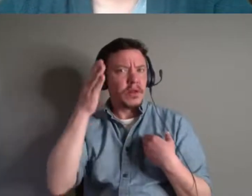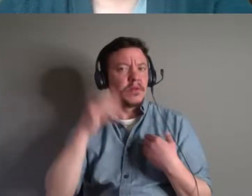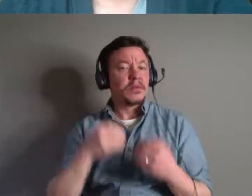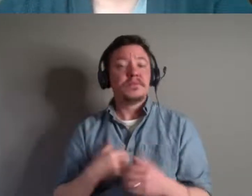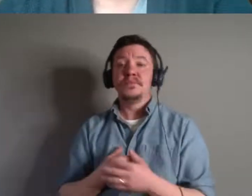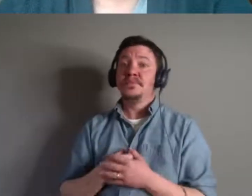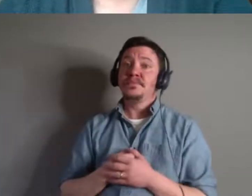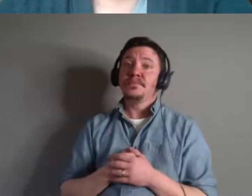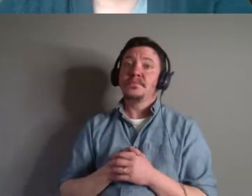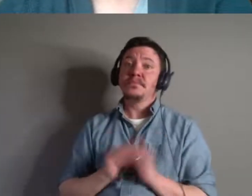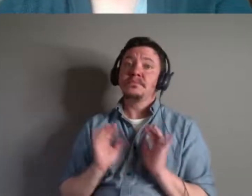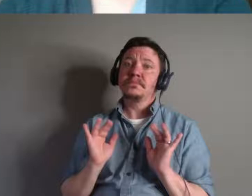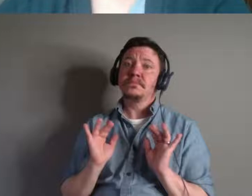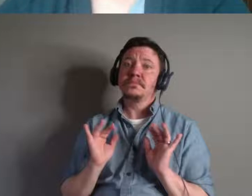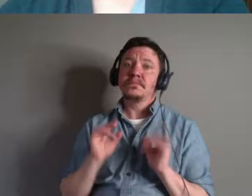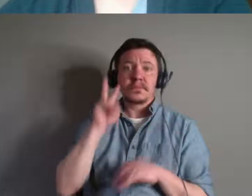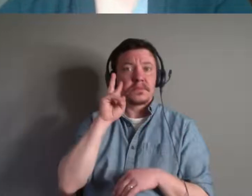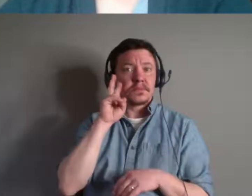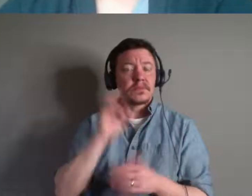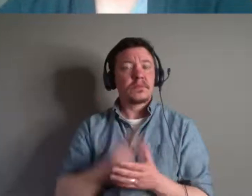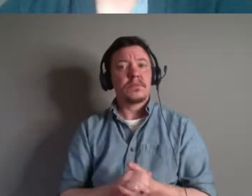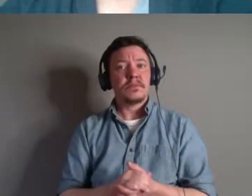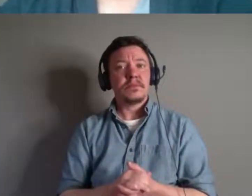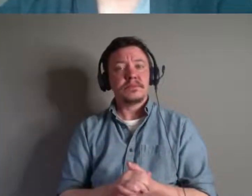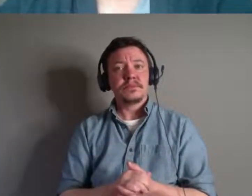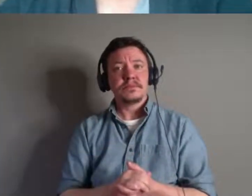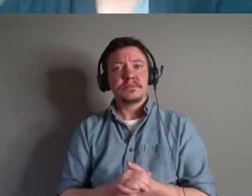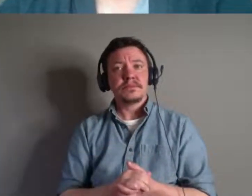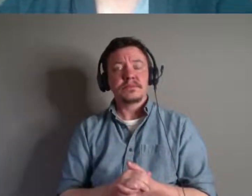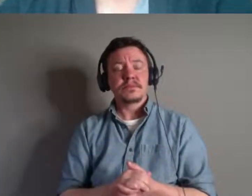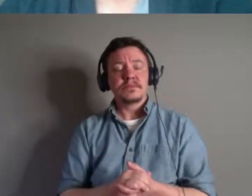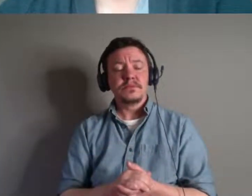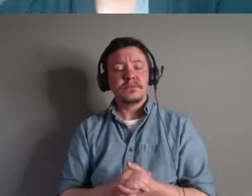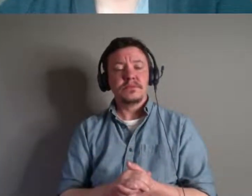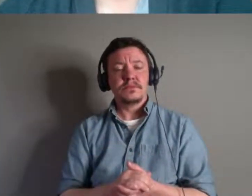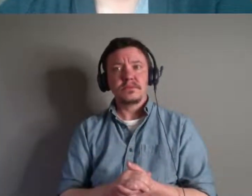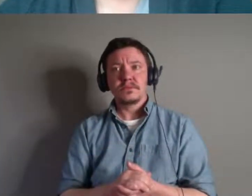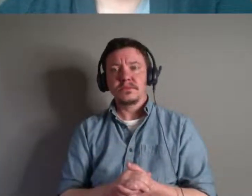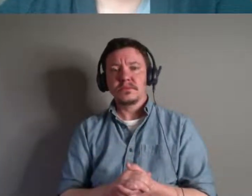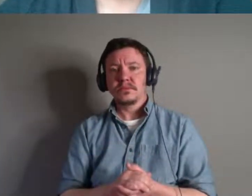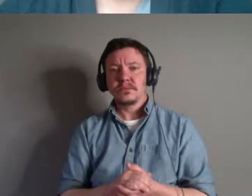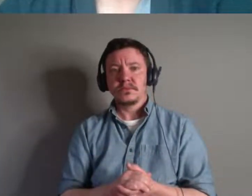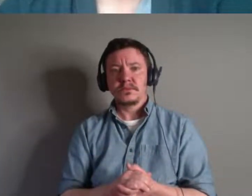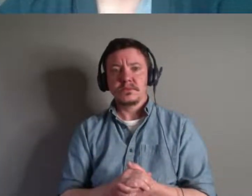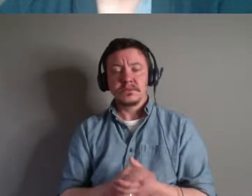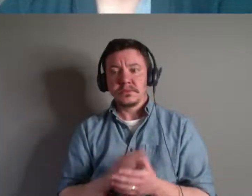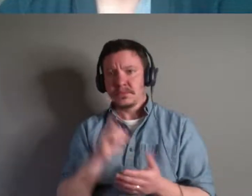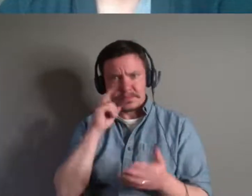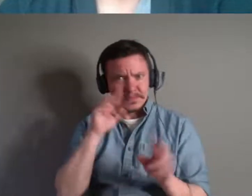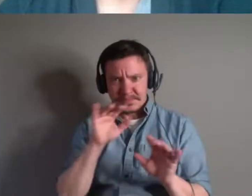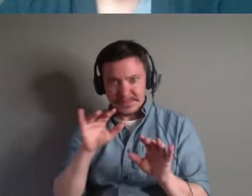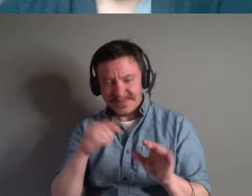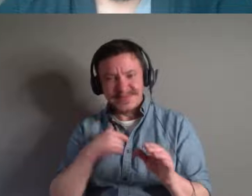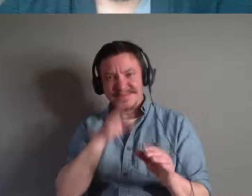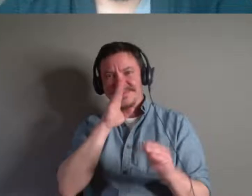Let's see. Okay, I'm just I'm just gonna read this.